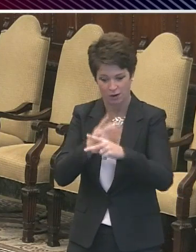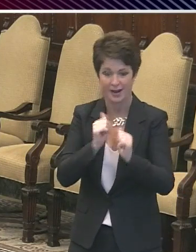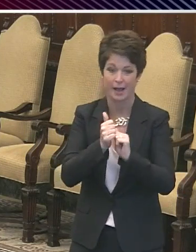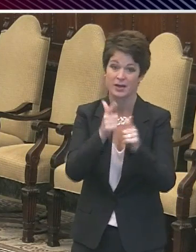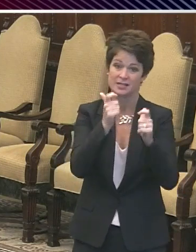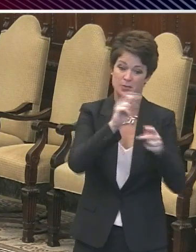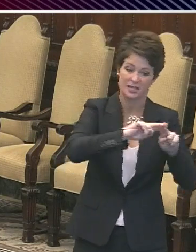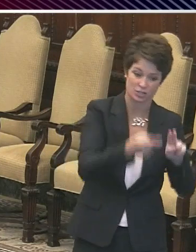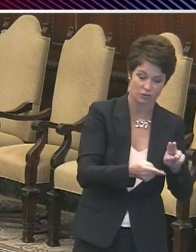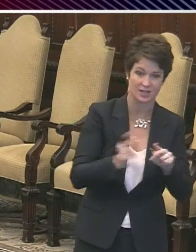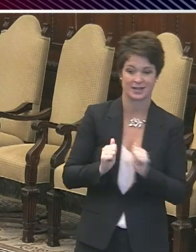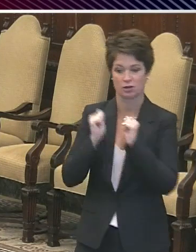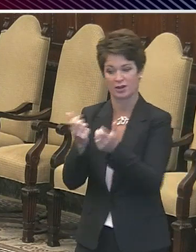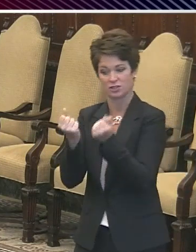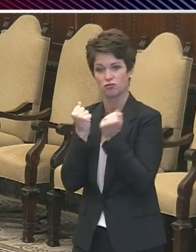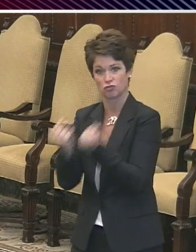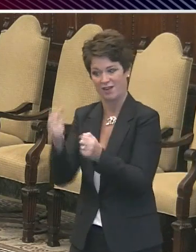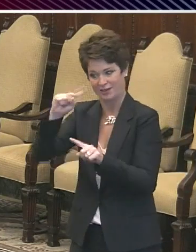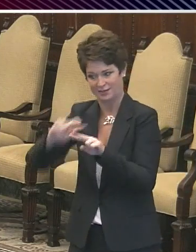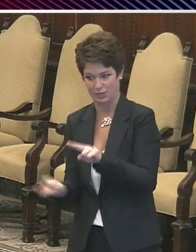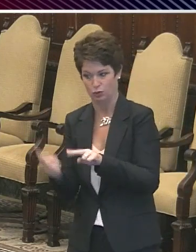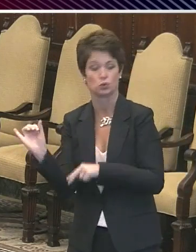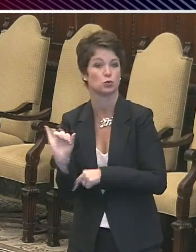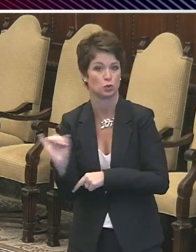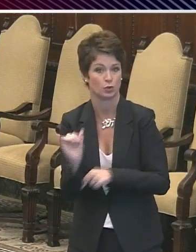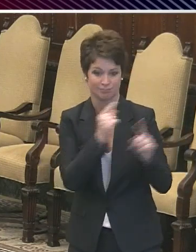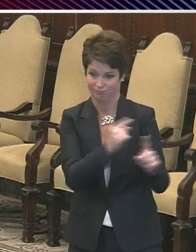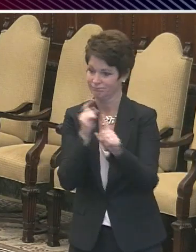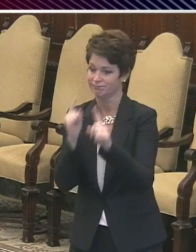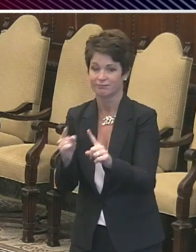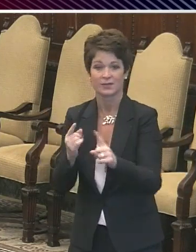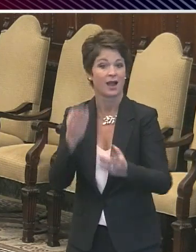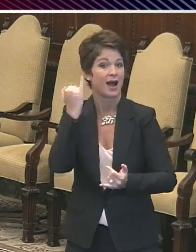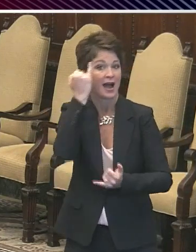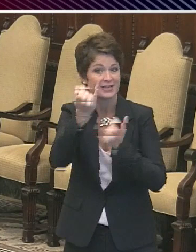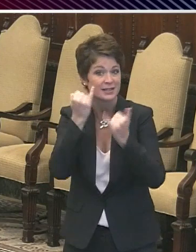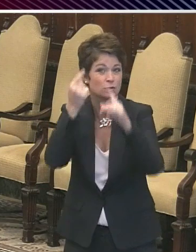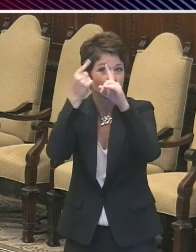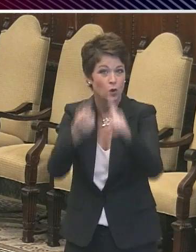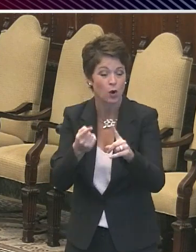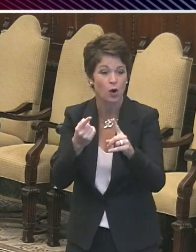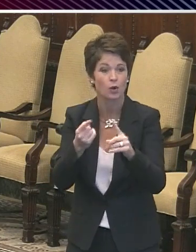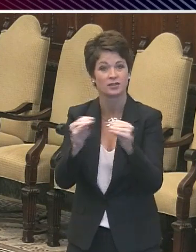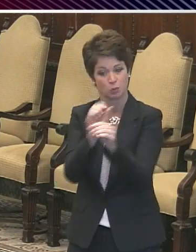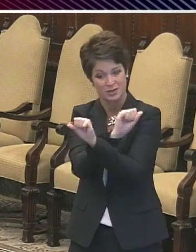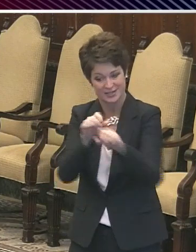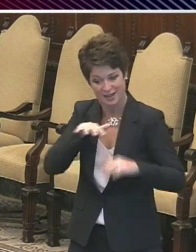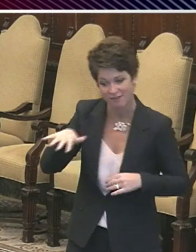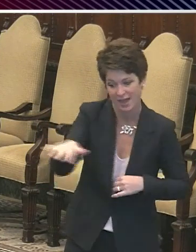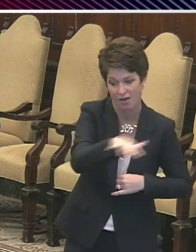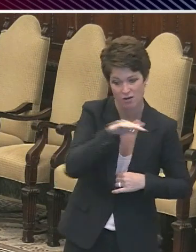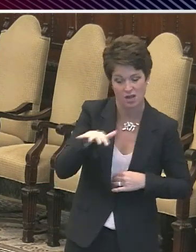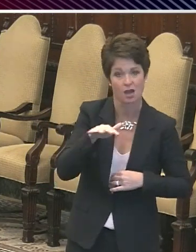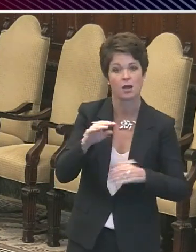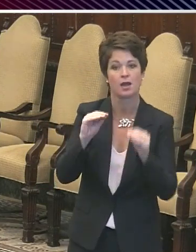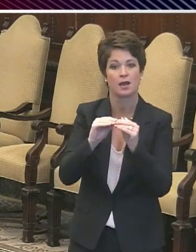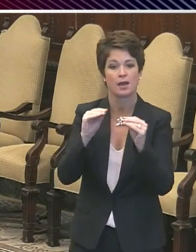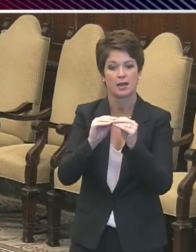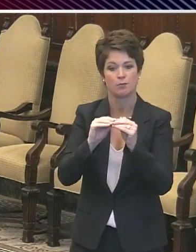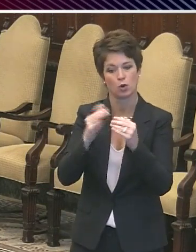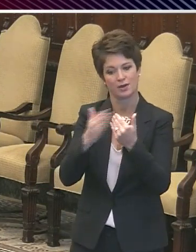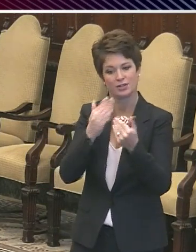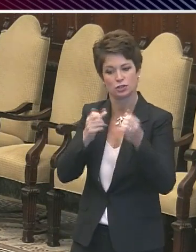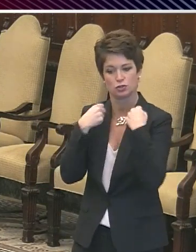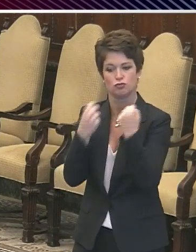speeding and aggressive driving along this corridor. All proposed options offer a safer, more functional roadway than it is today. And we